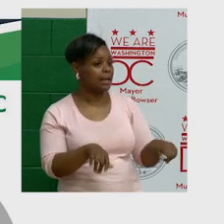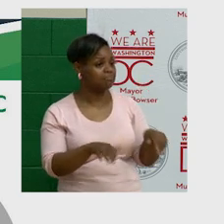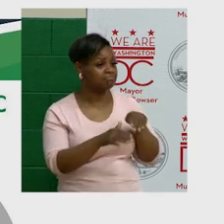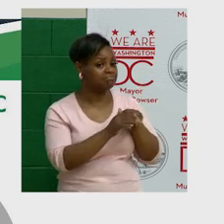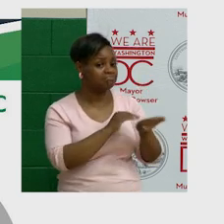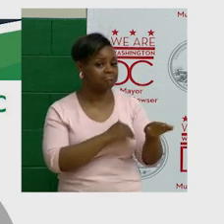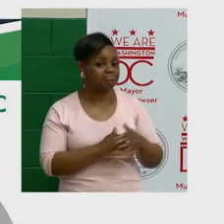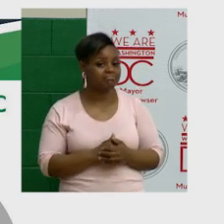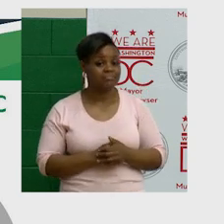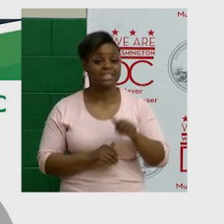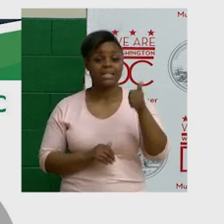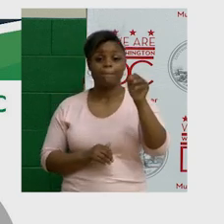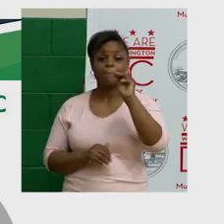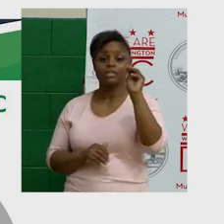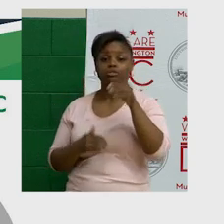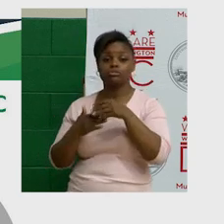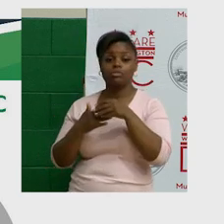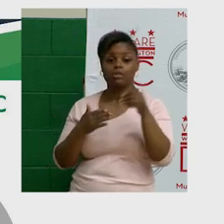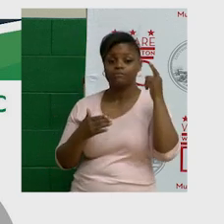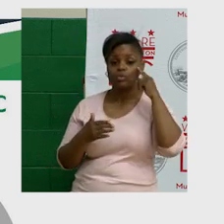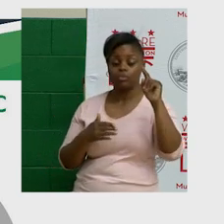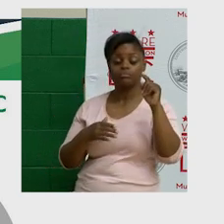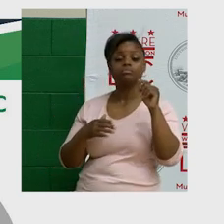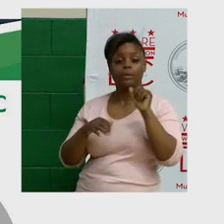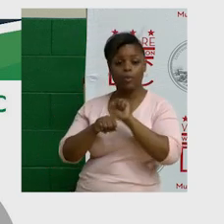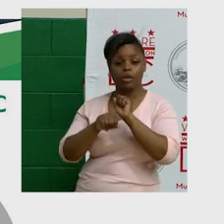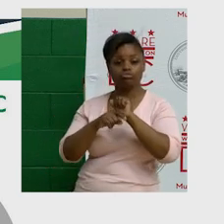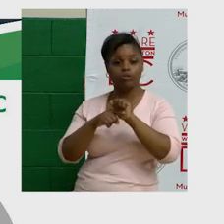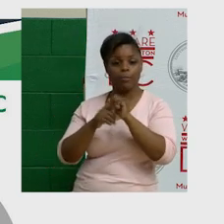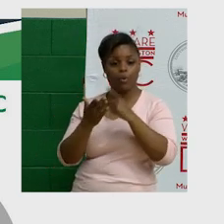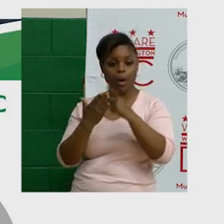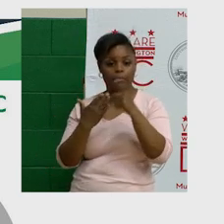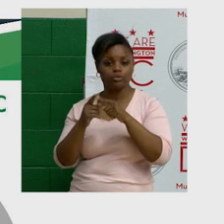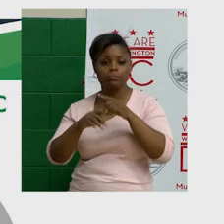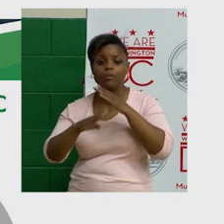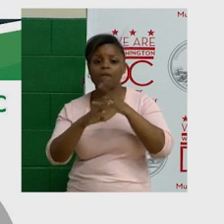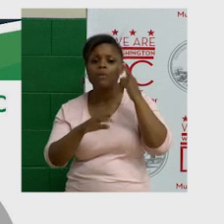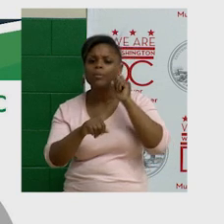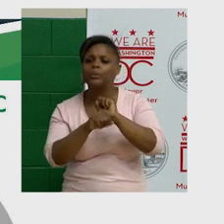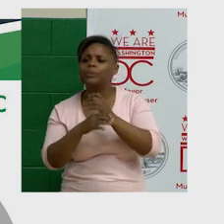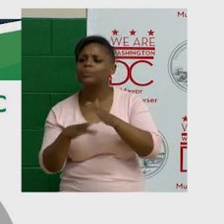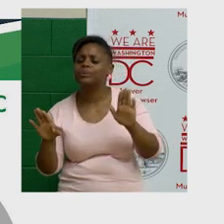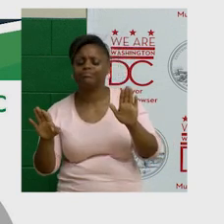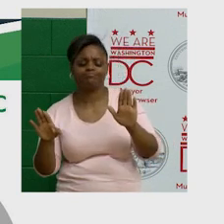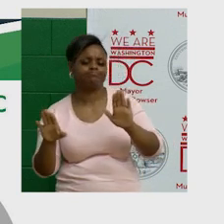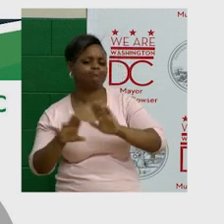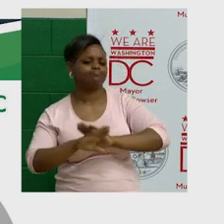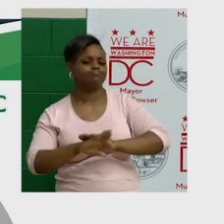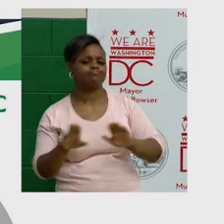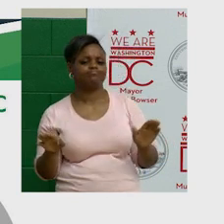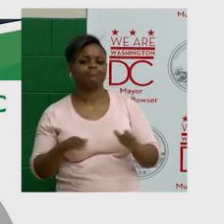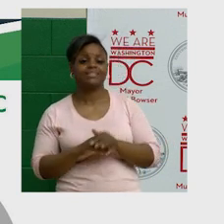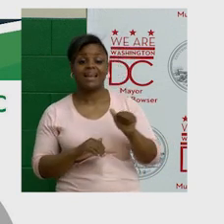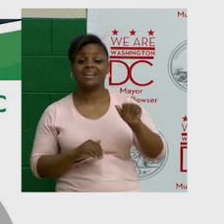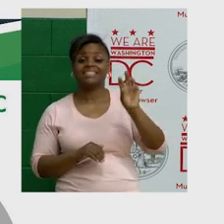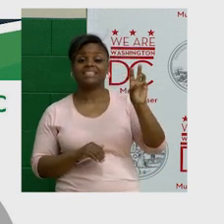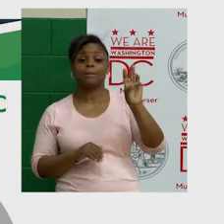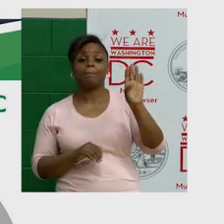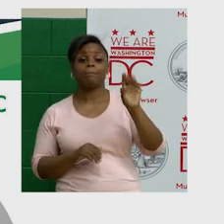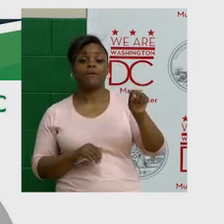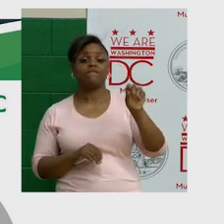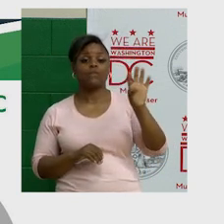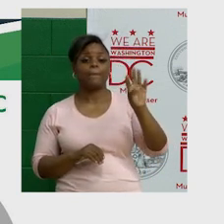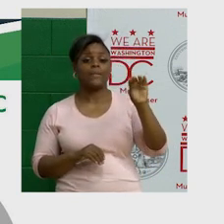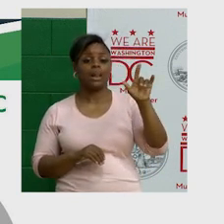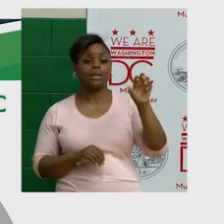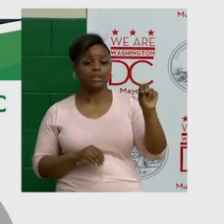training programs that support our residents with barriers to employment, and $6.4 million in apprenticeship programs that help lead people